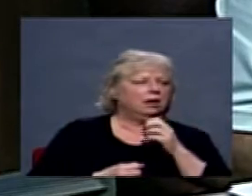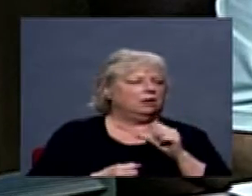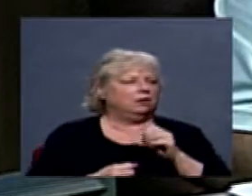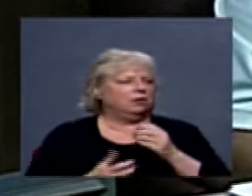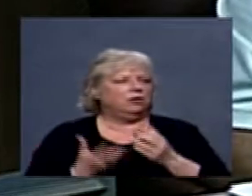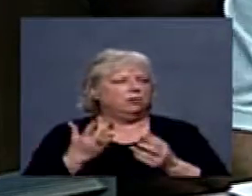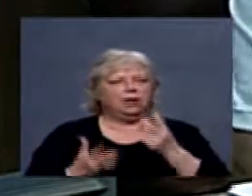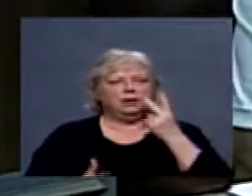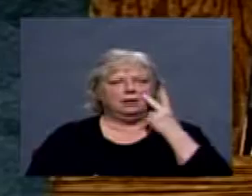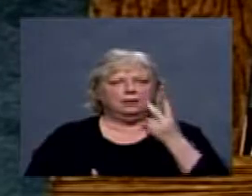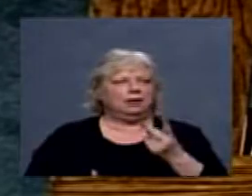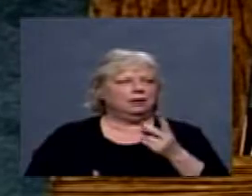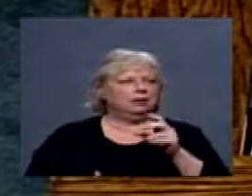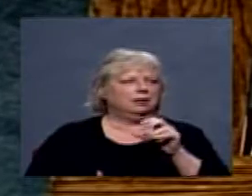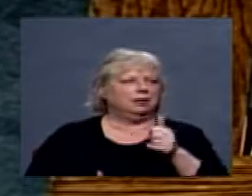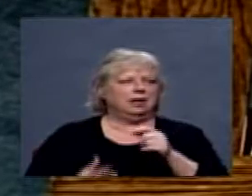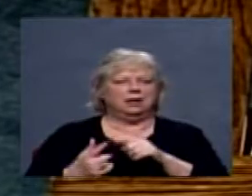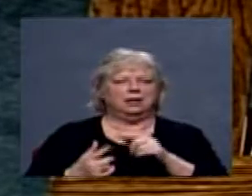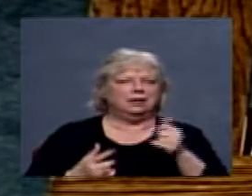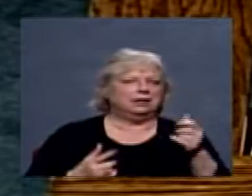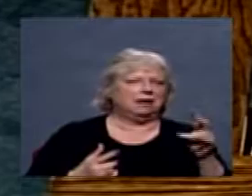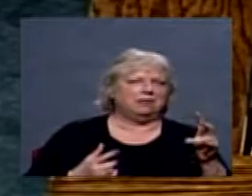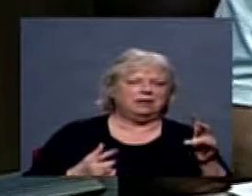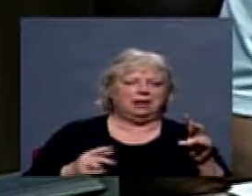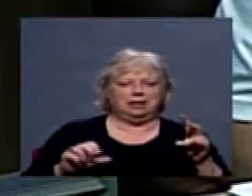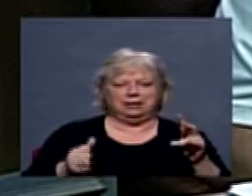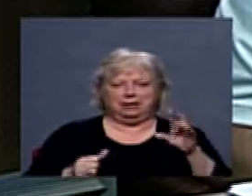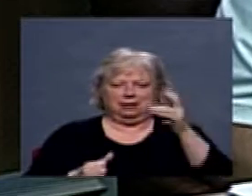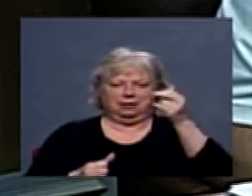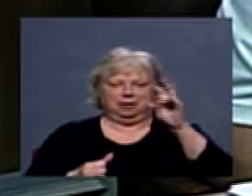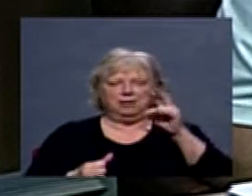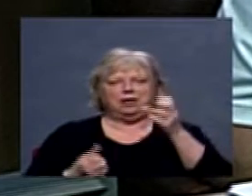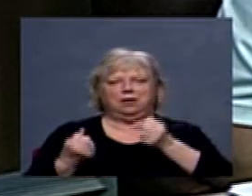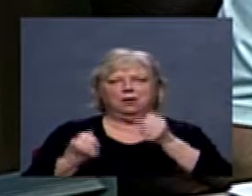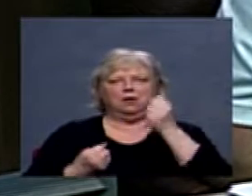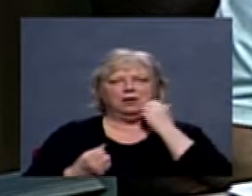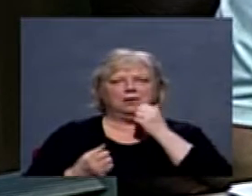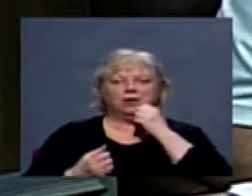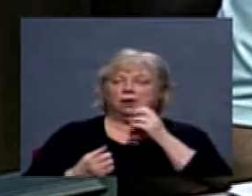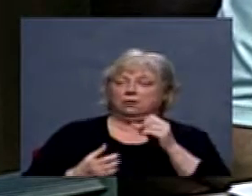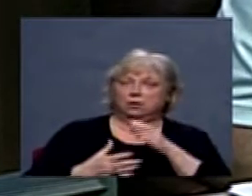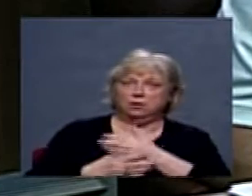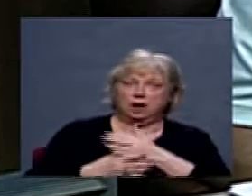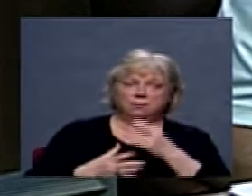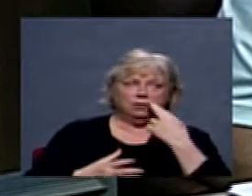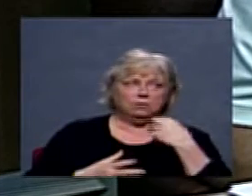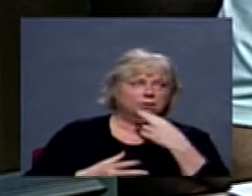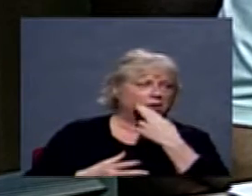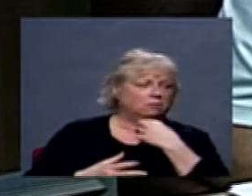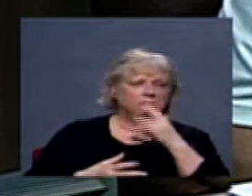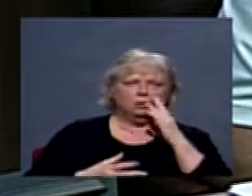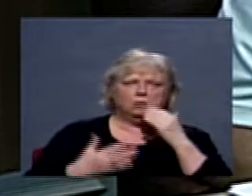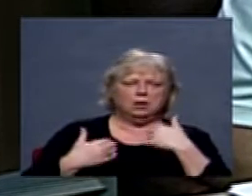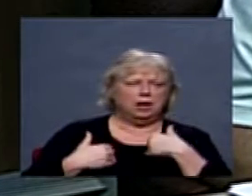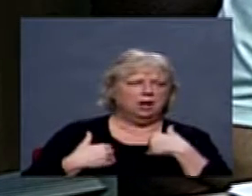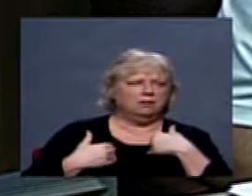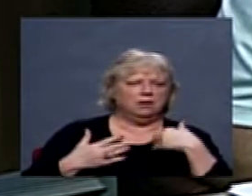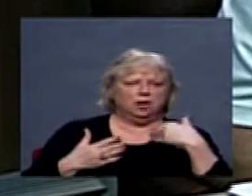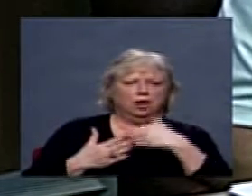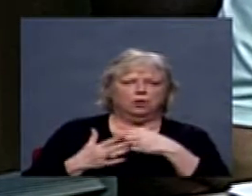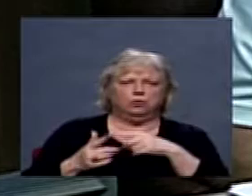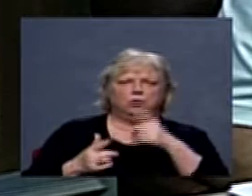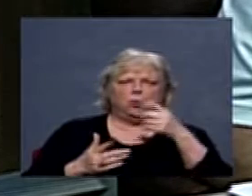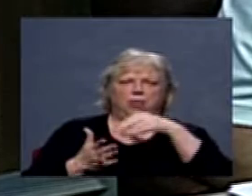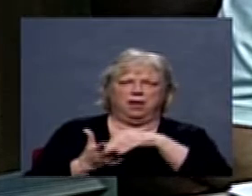see, 10 to 17. So your average restaurant is going to have close to